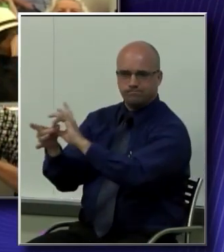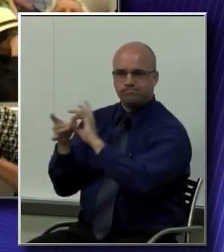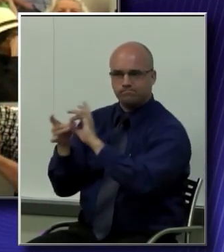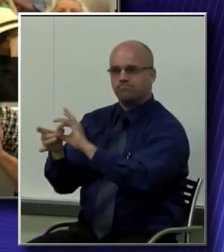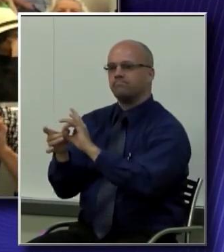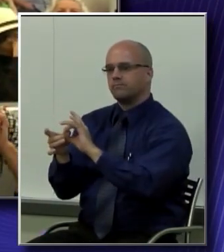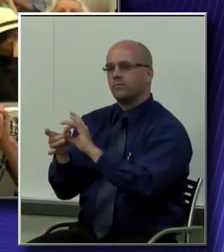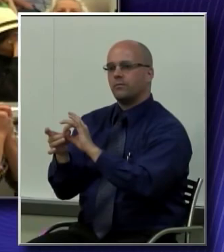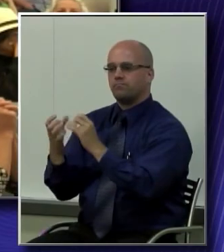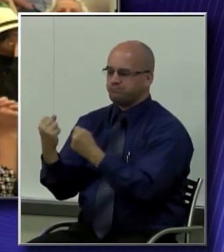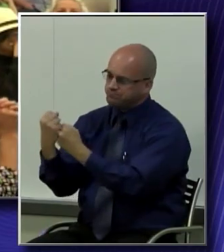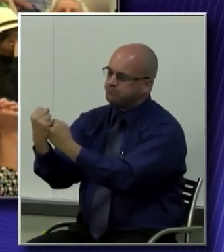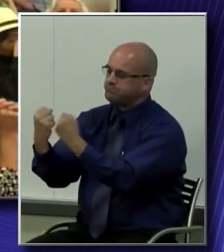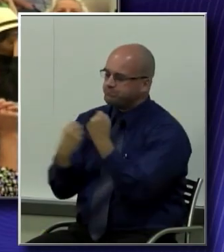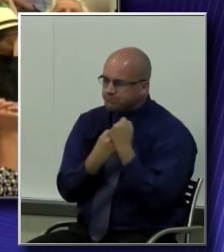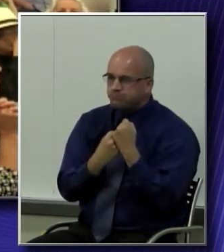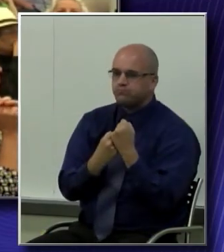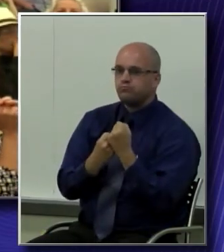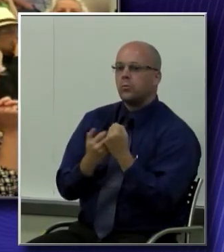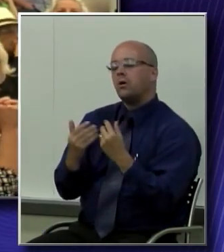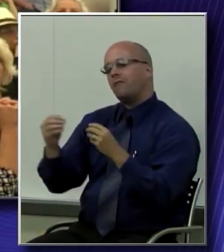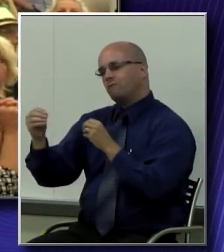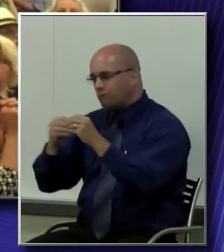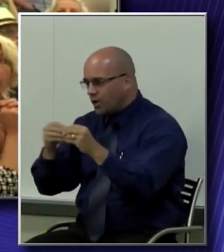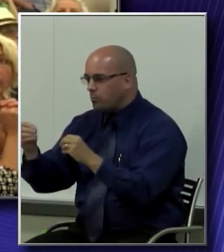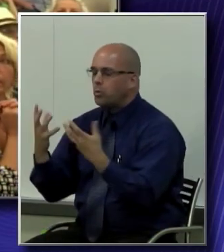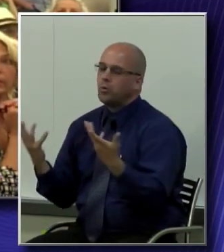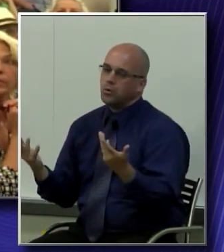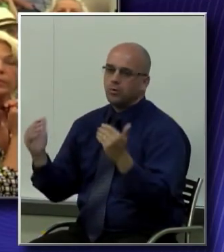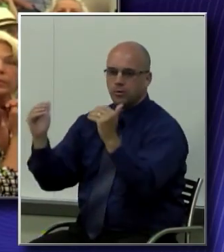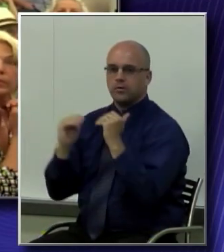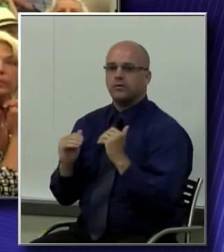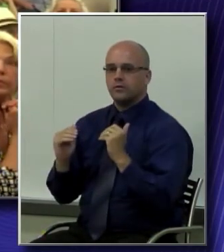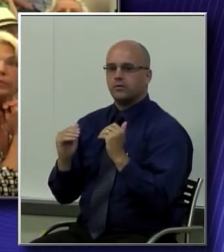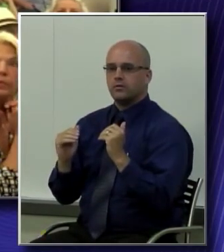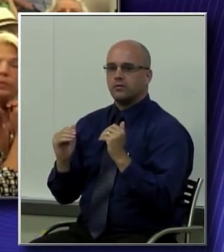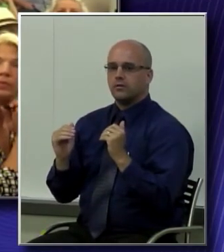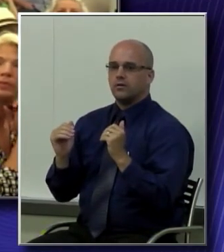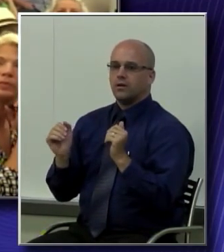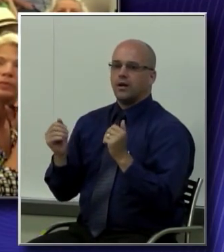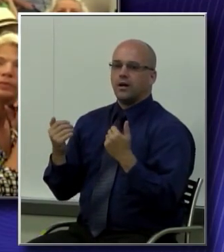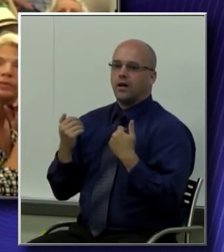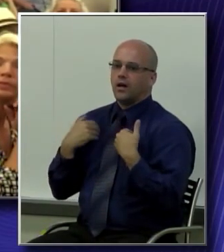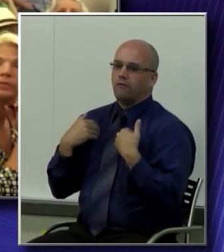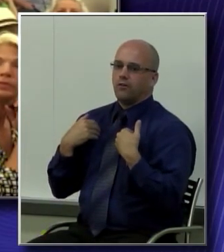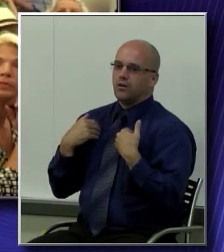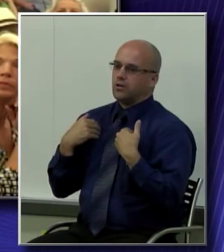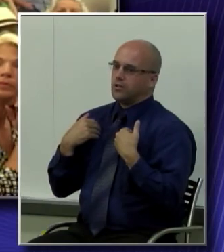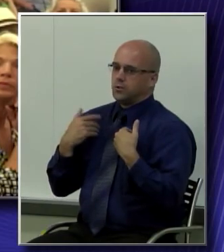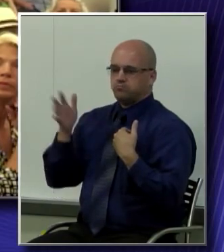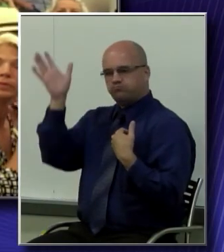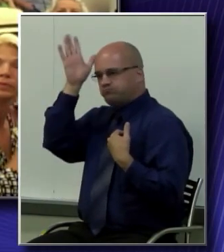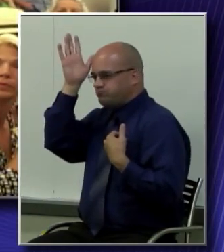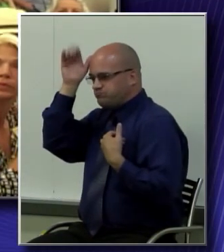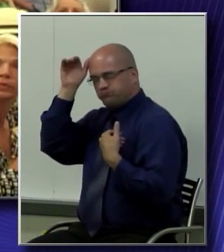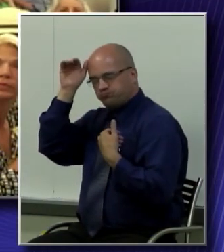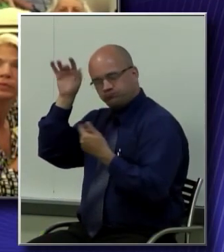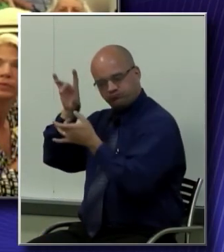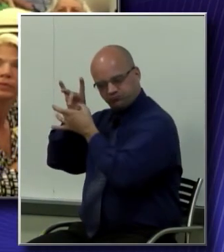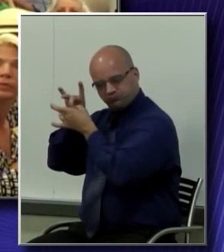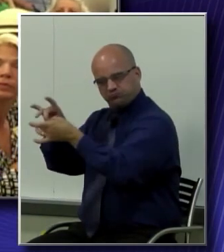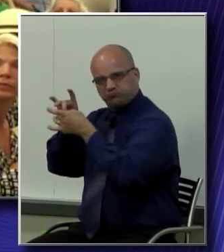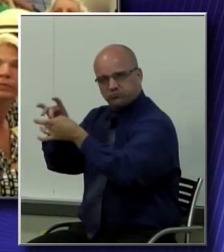cooperation, to be flexible, and to have very high level of integrity that you have vetted